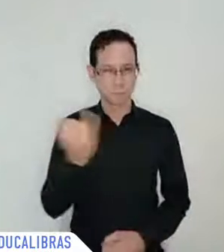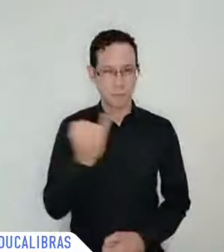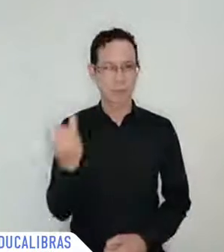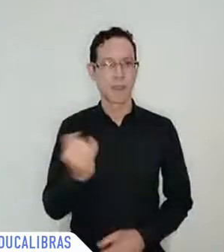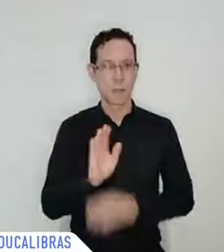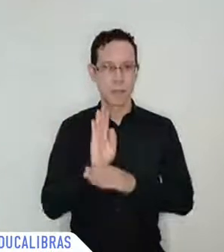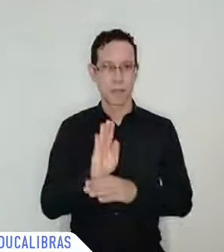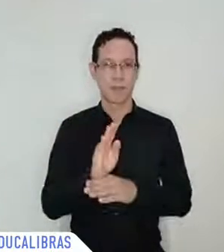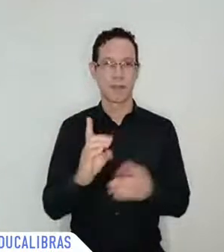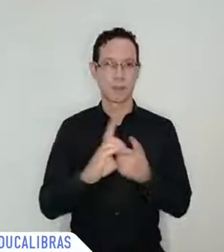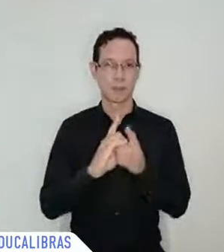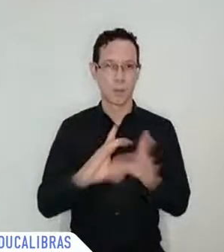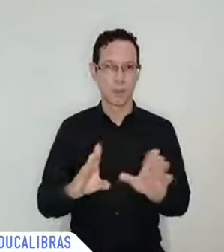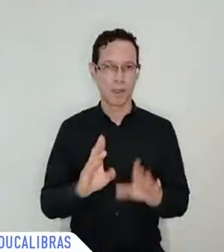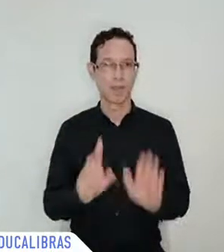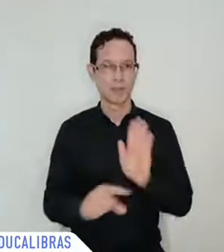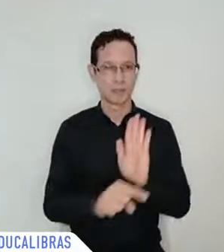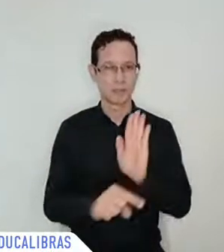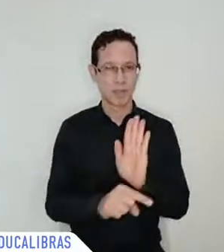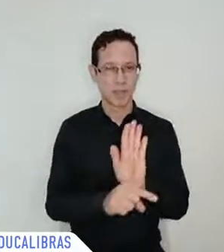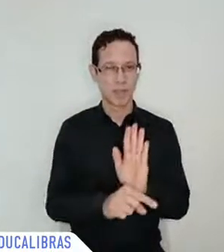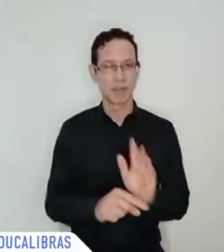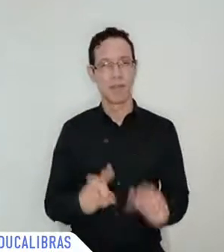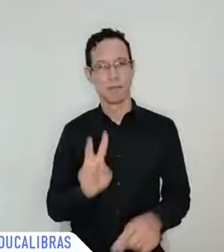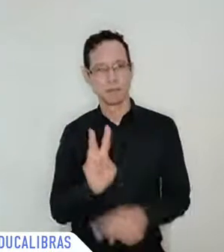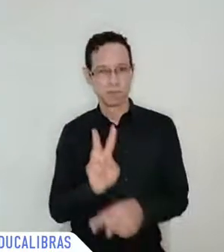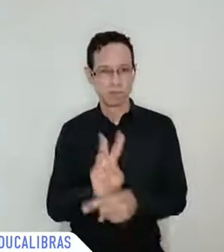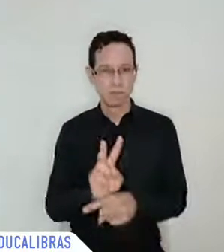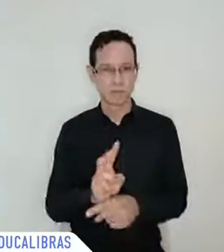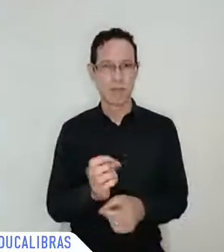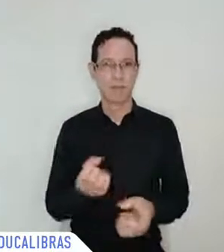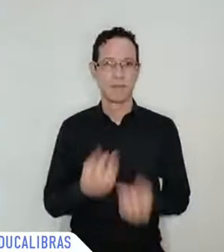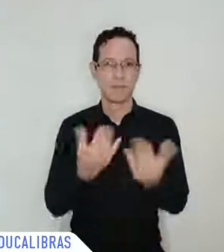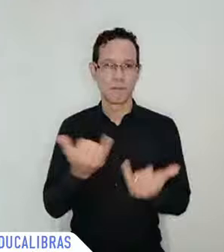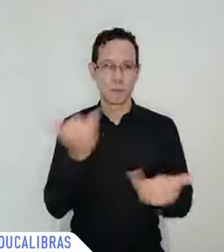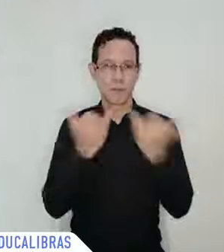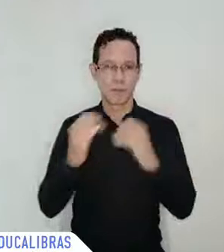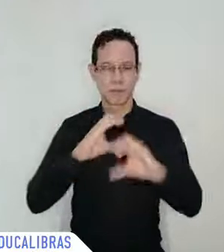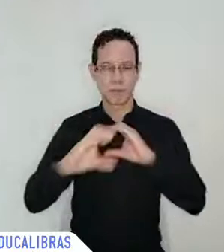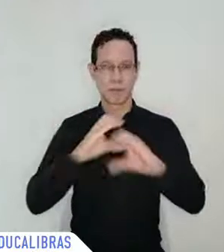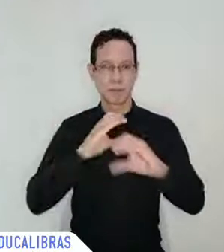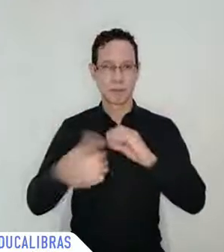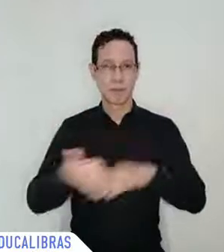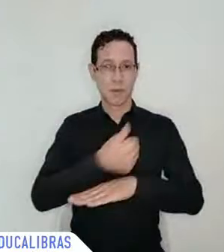this is a very important work. Defending